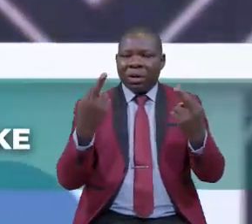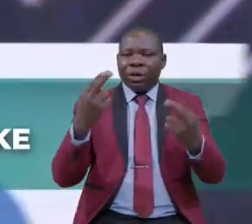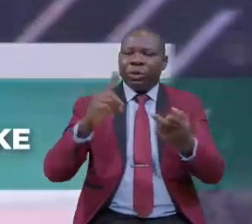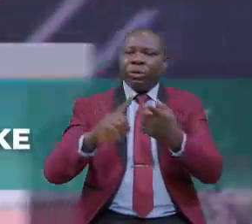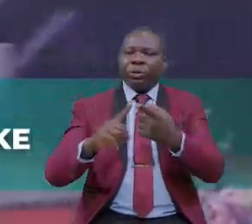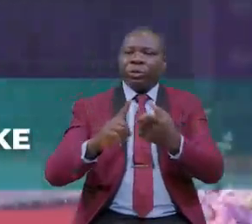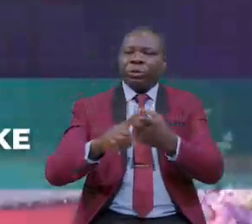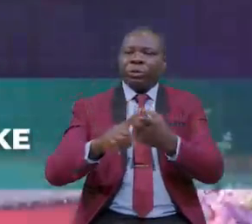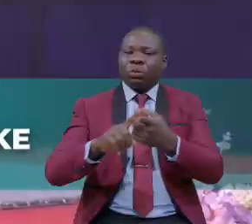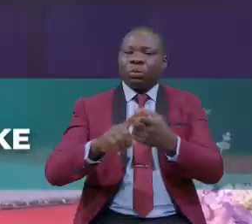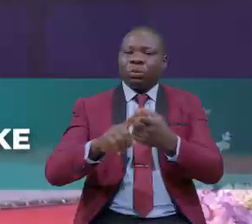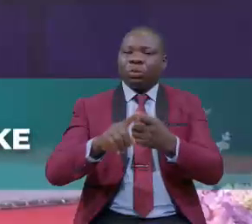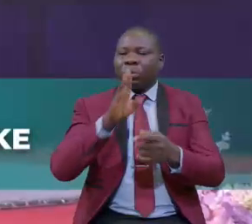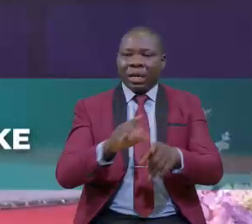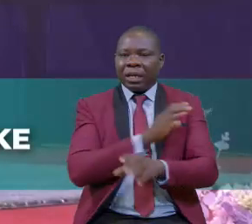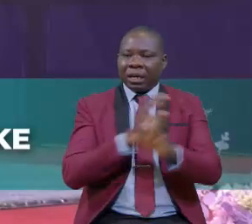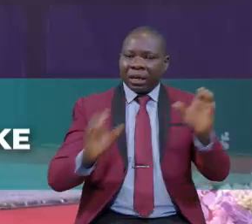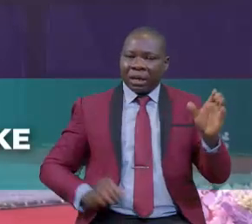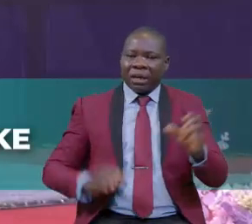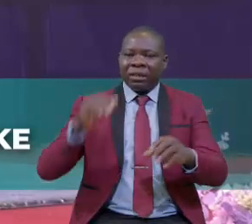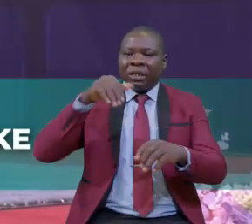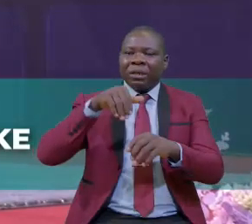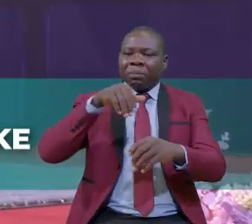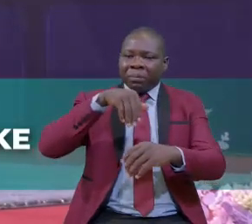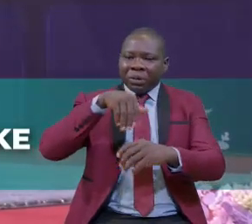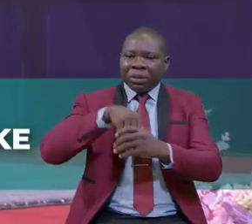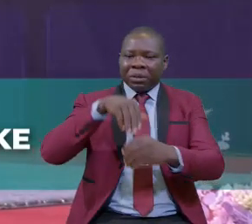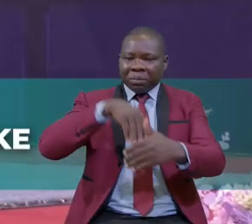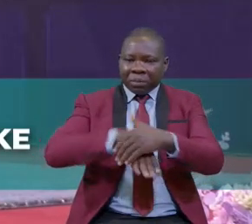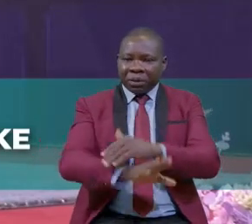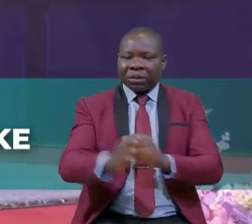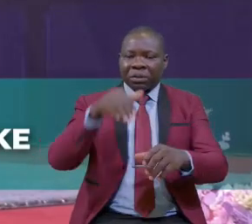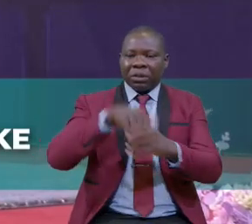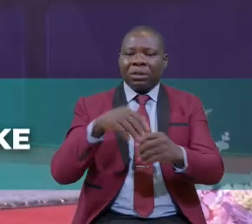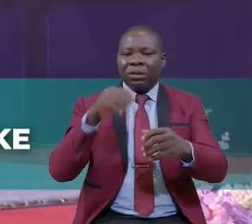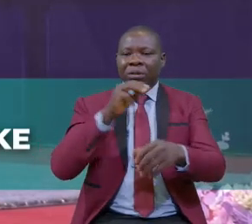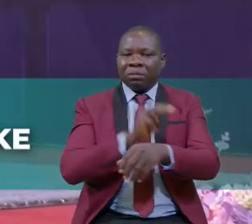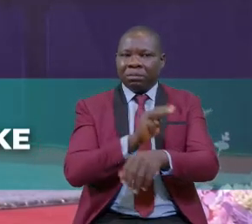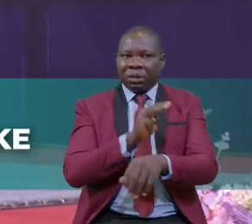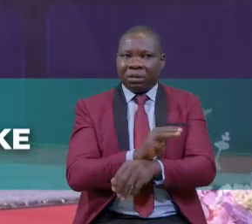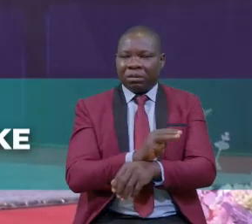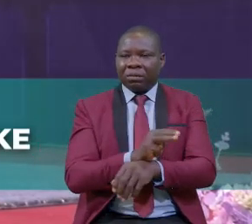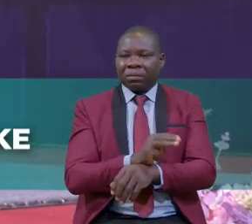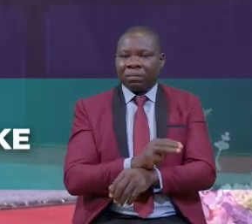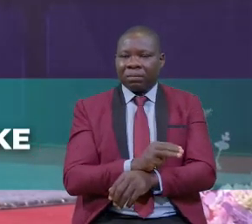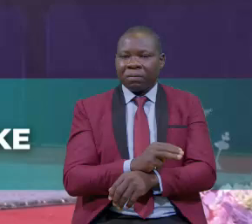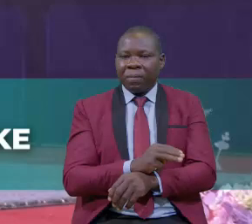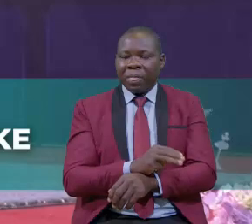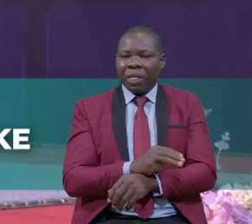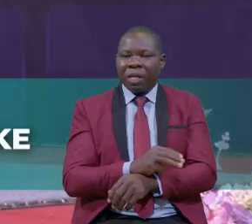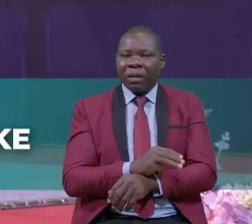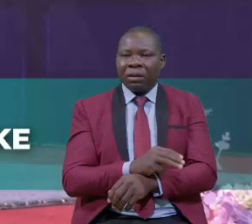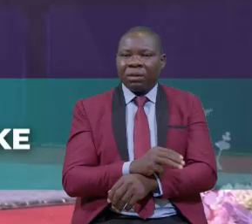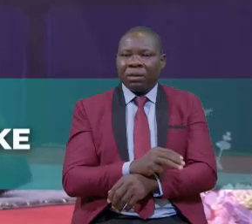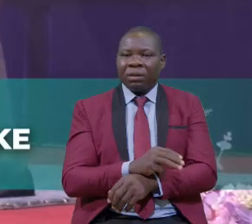penetration, penetration in ministry. And I'm so happy. You are the candidate to penetrate